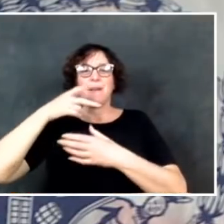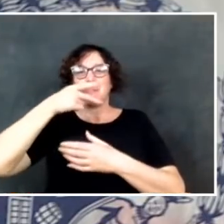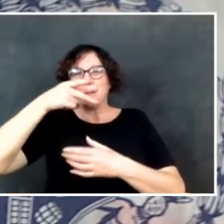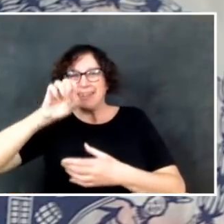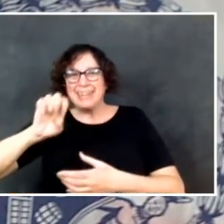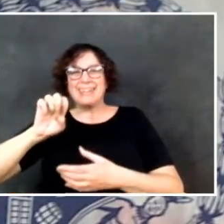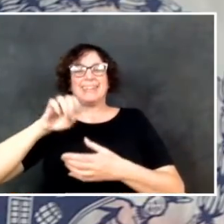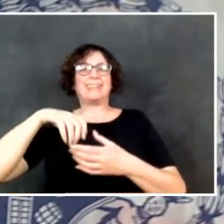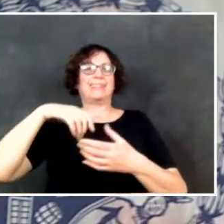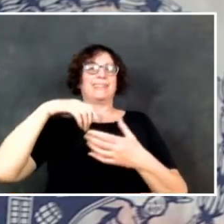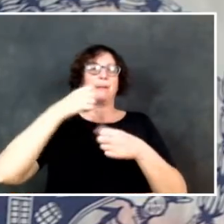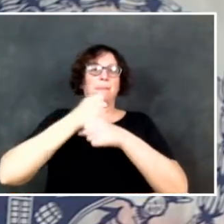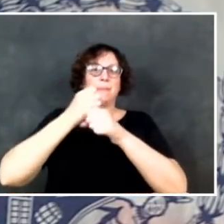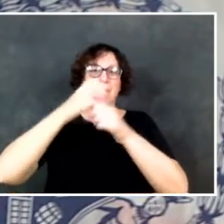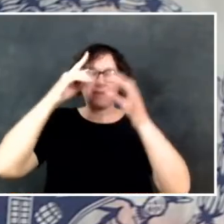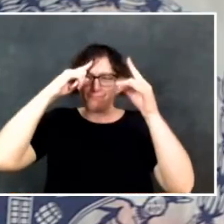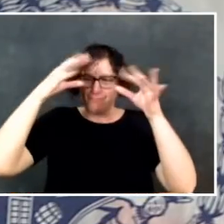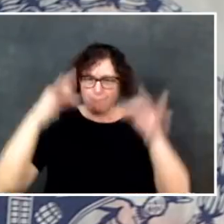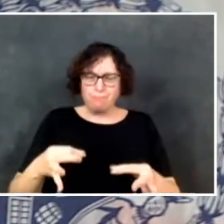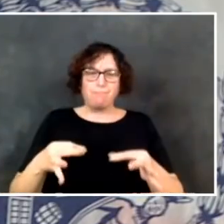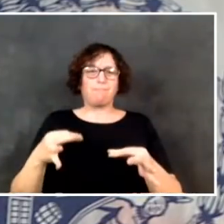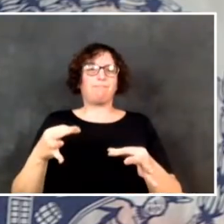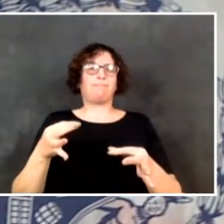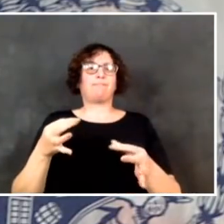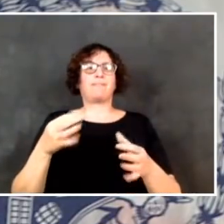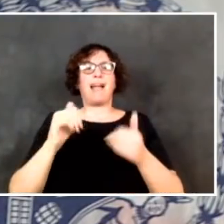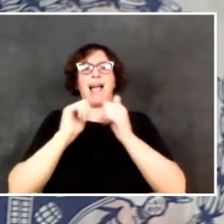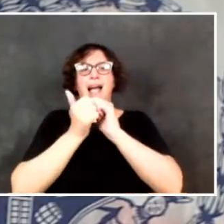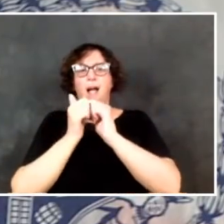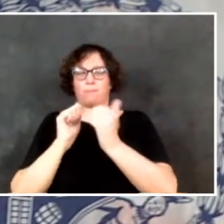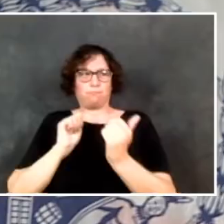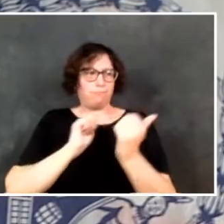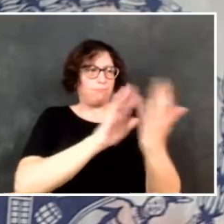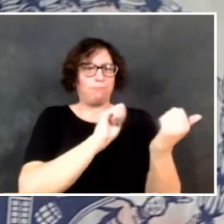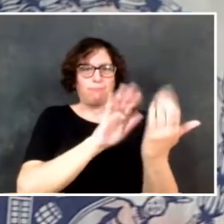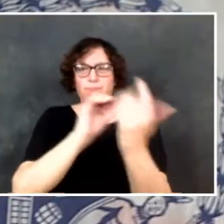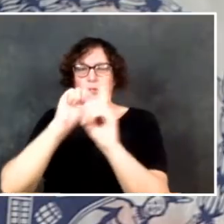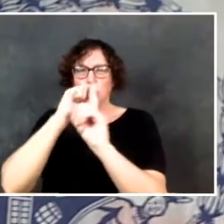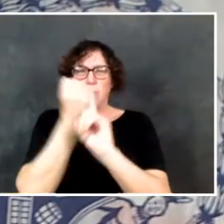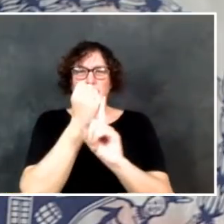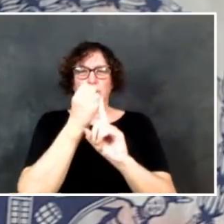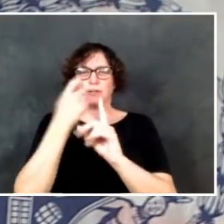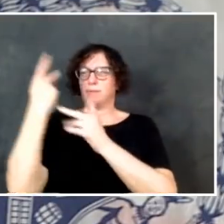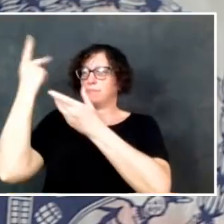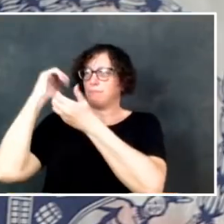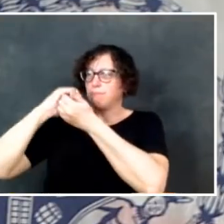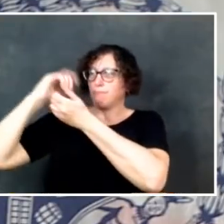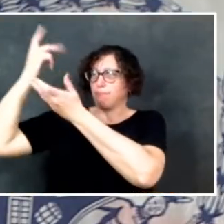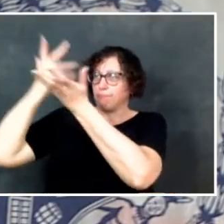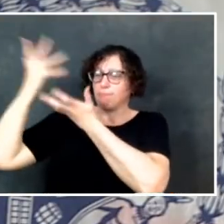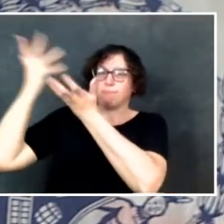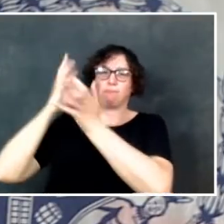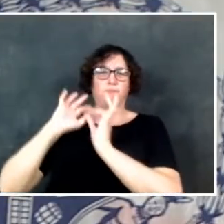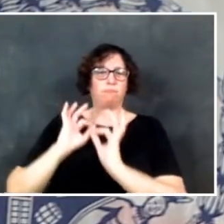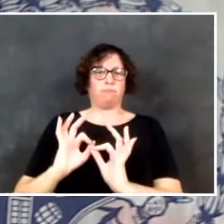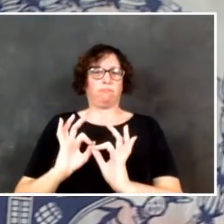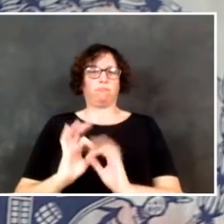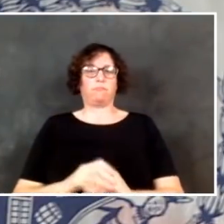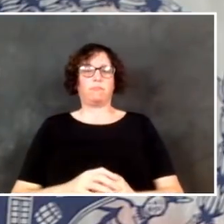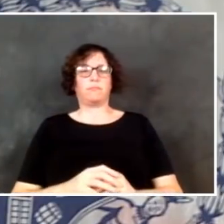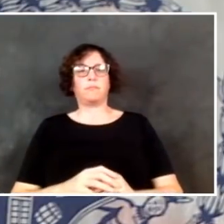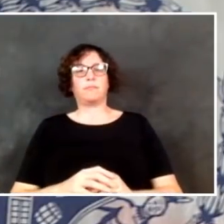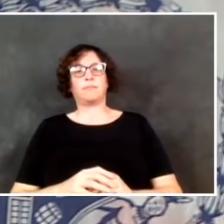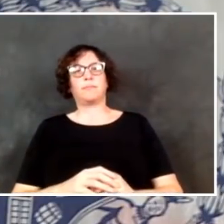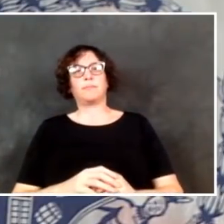decisions on how we would address this crisis. And it has shown in terms of the fact that we're seeing